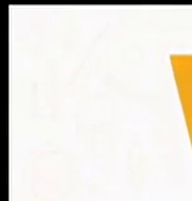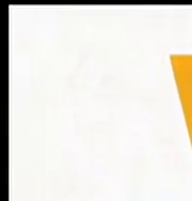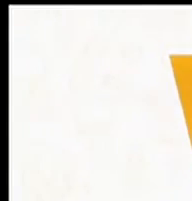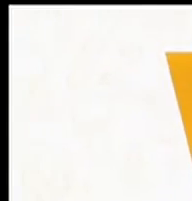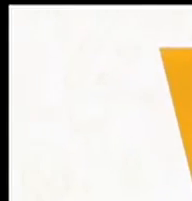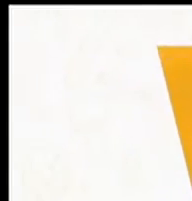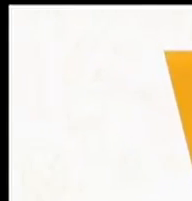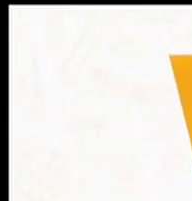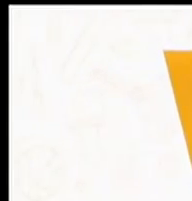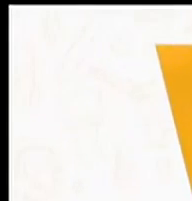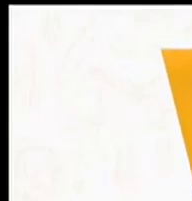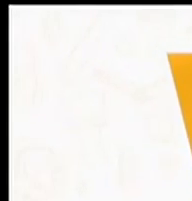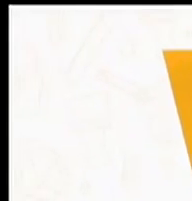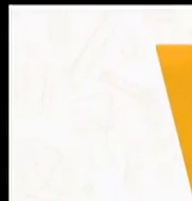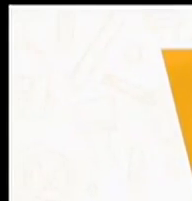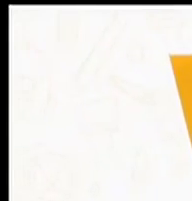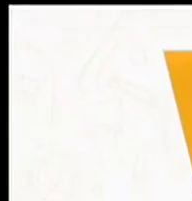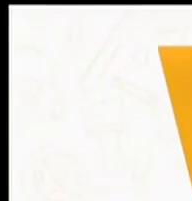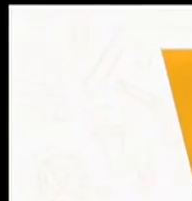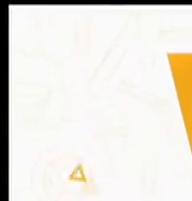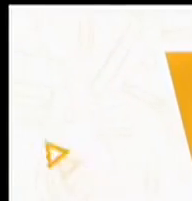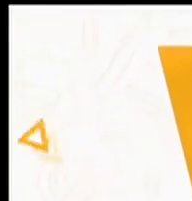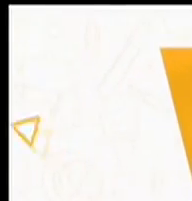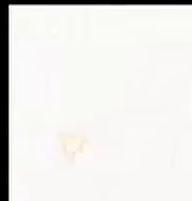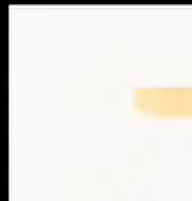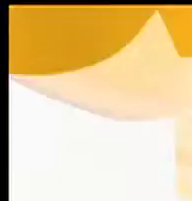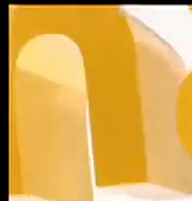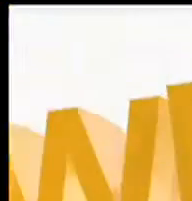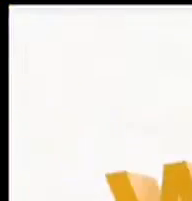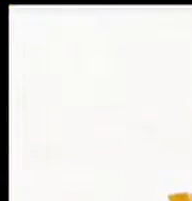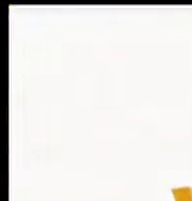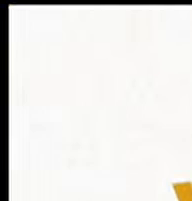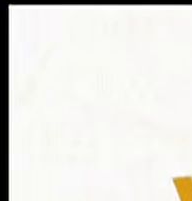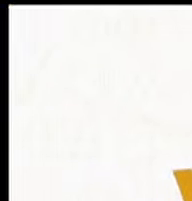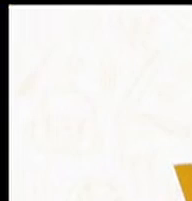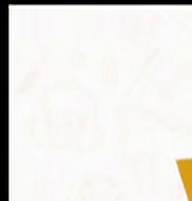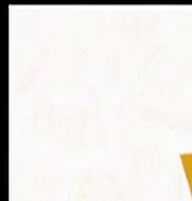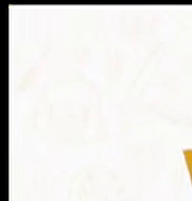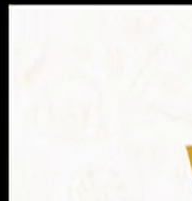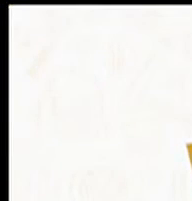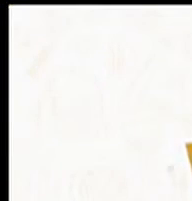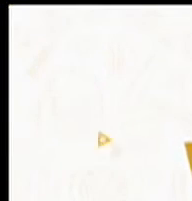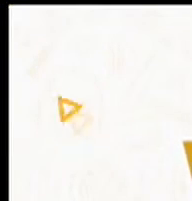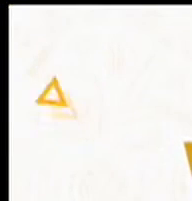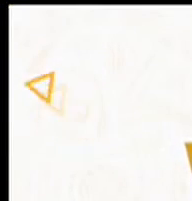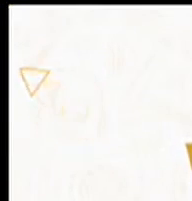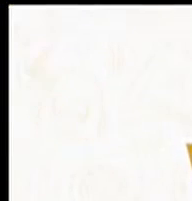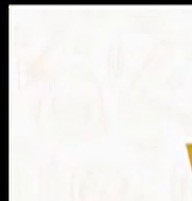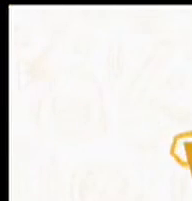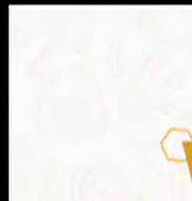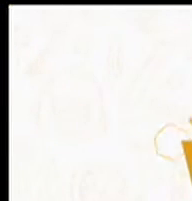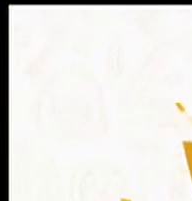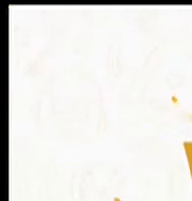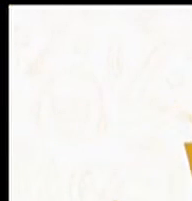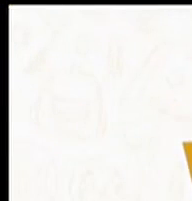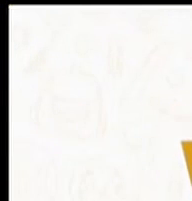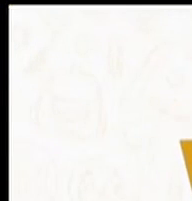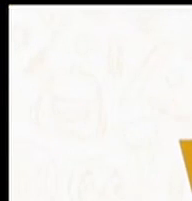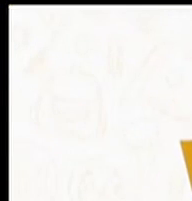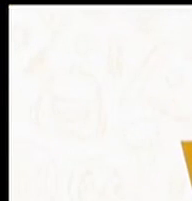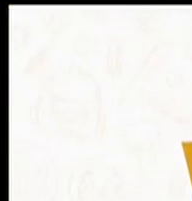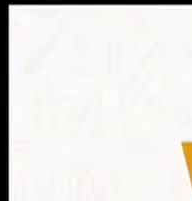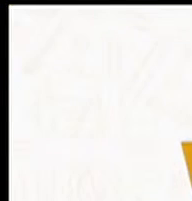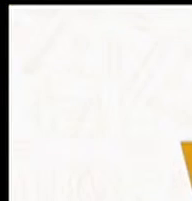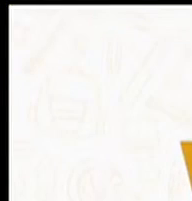Win free airtime with #LearnOn1. Share your comments on the lessons. WhatsApp your feedback, name and town